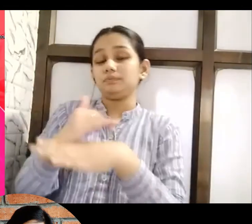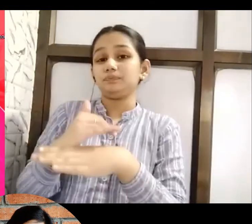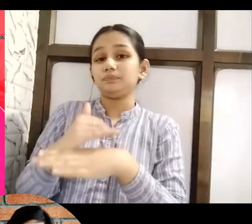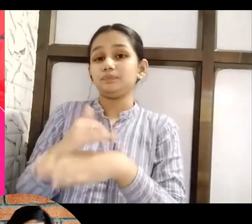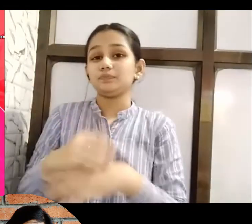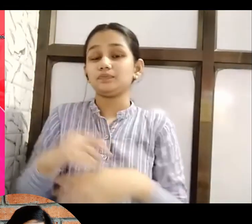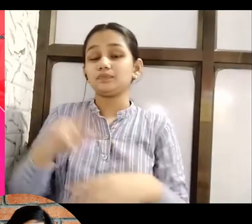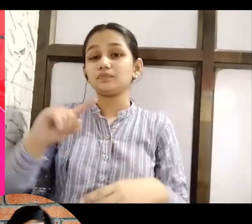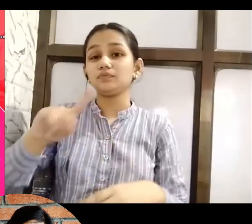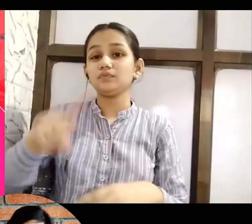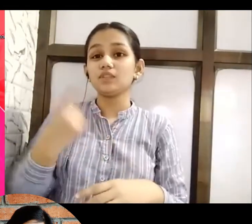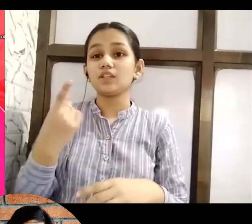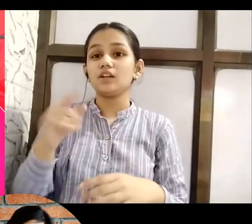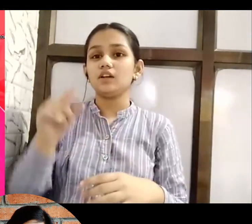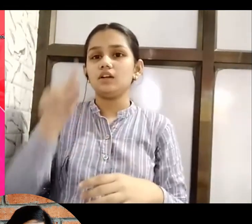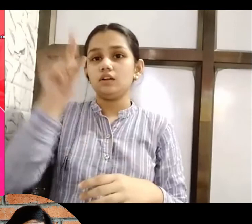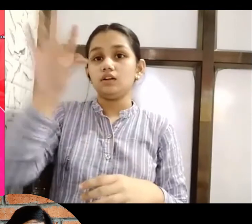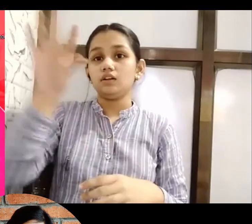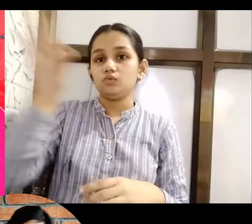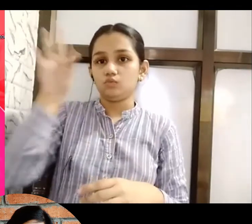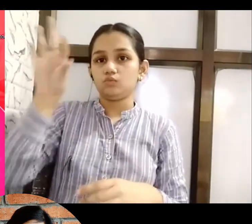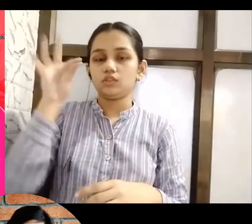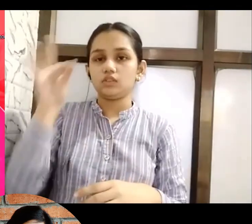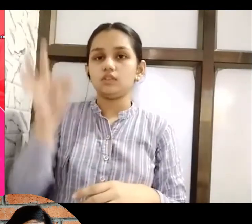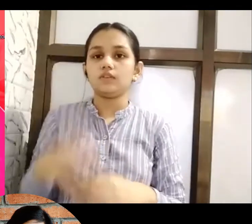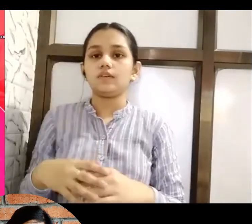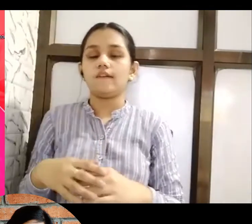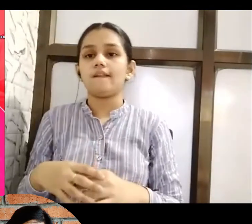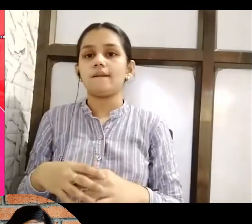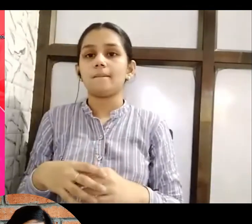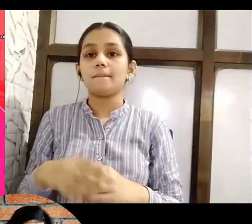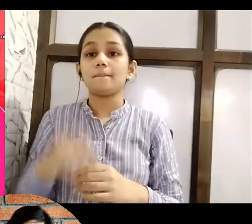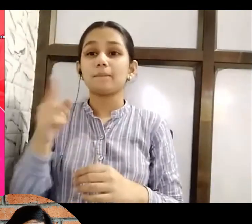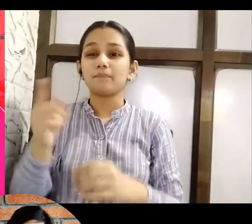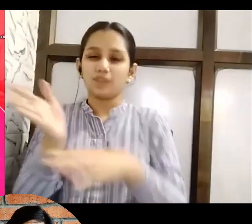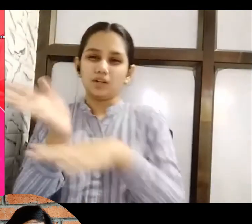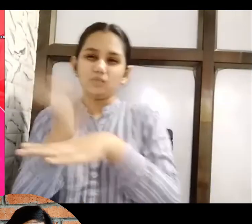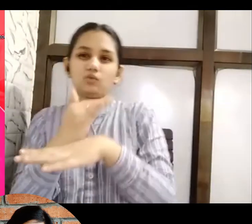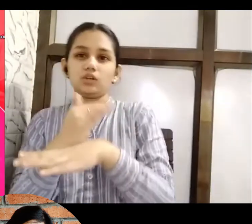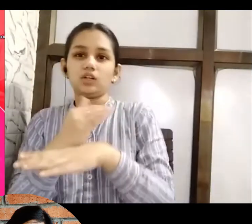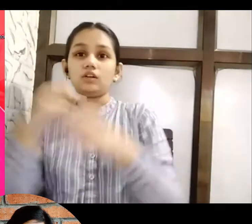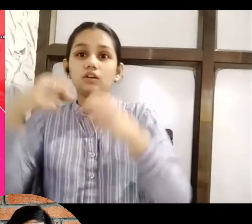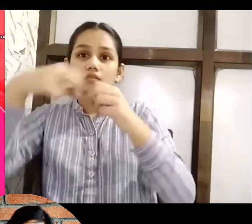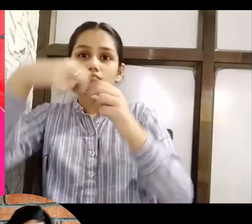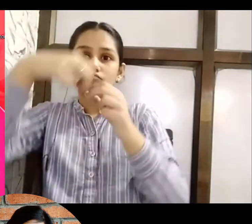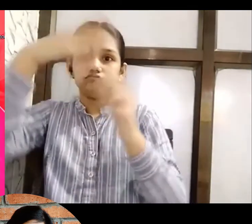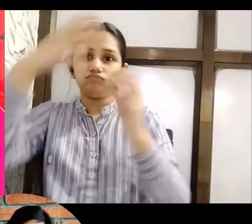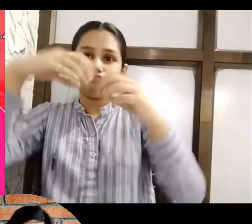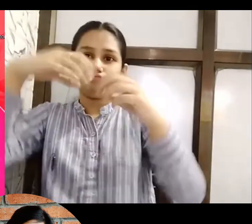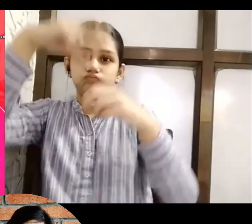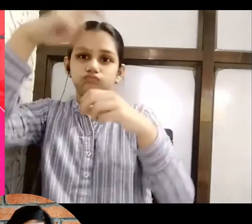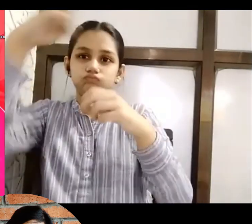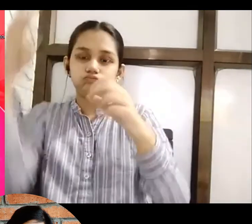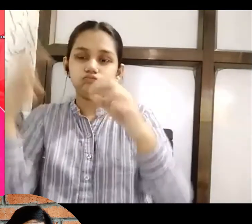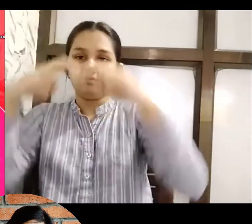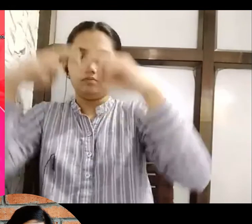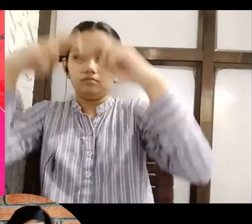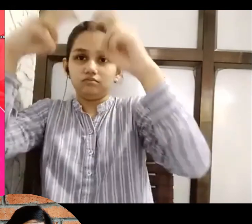Now first let me remove the curve. Yeah, let me remove the curve because right now the curve effect is not looking